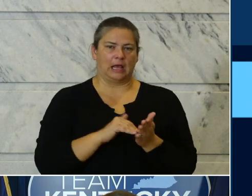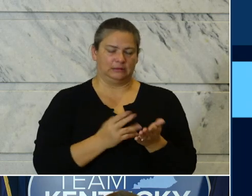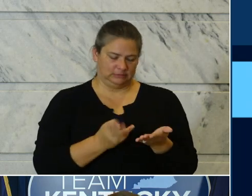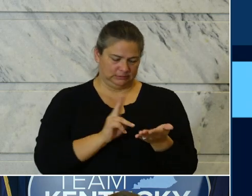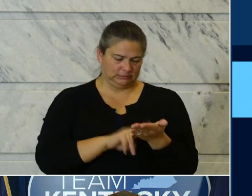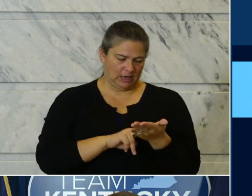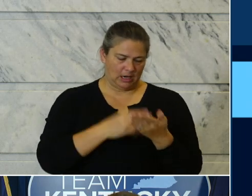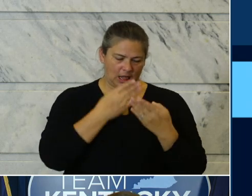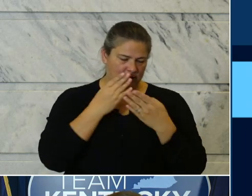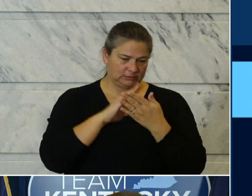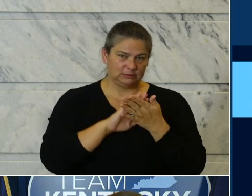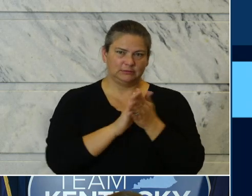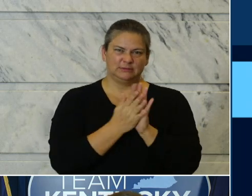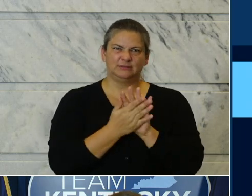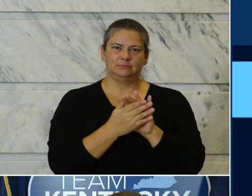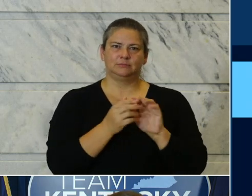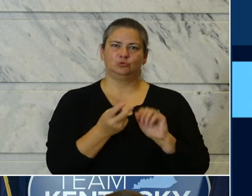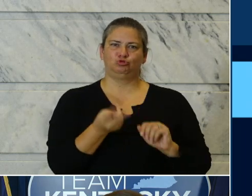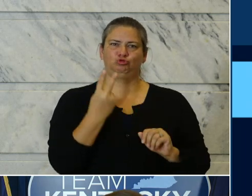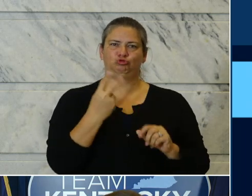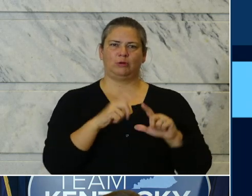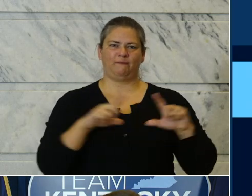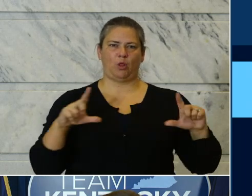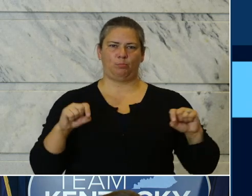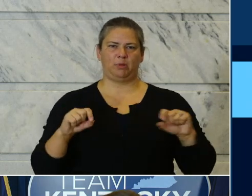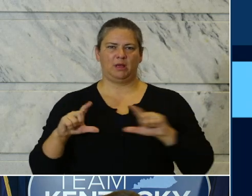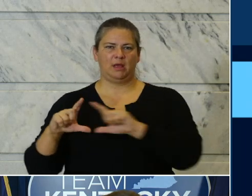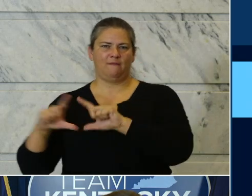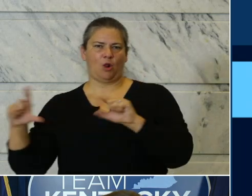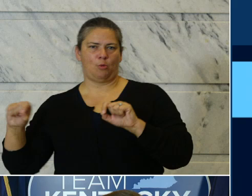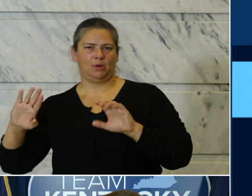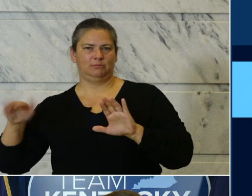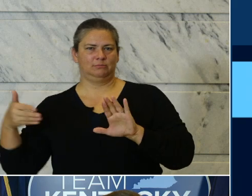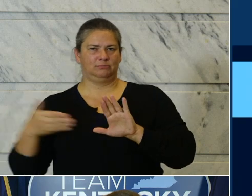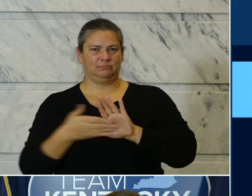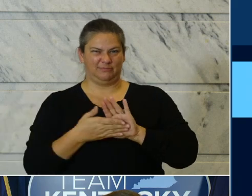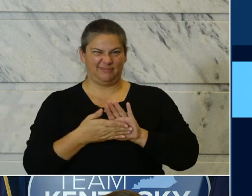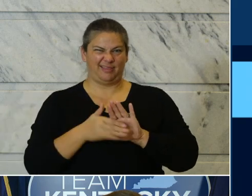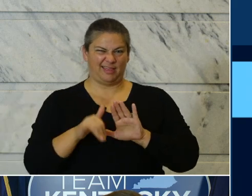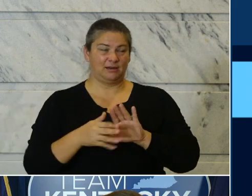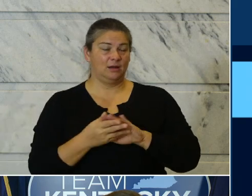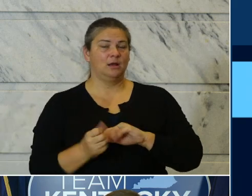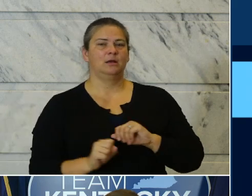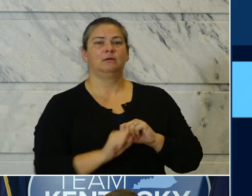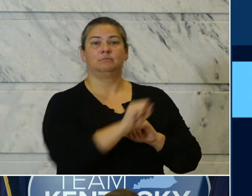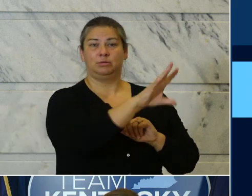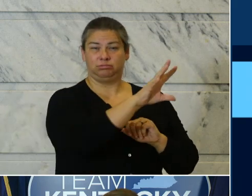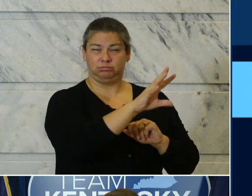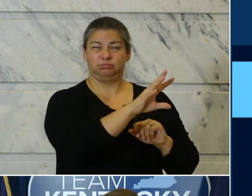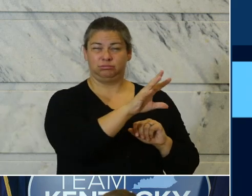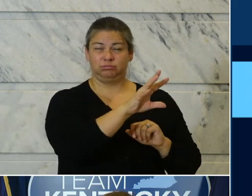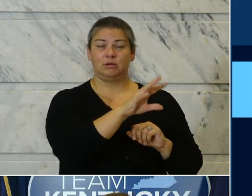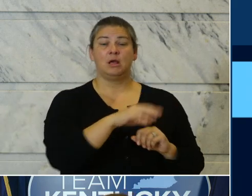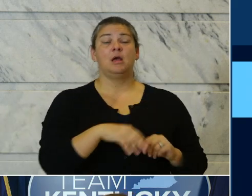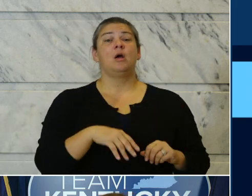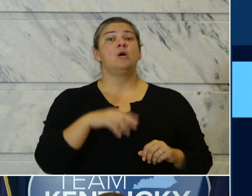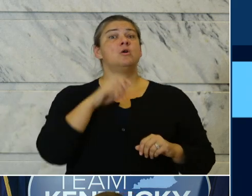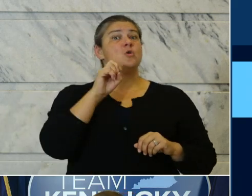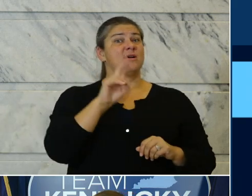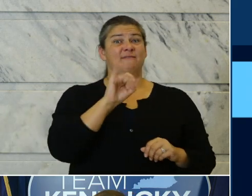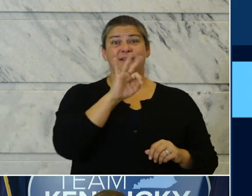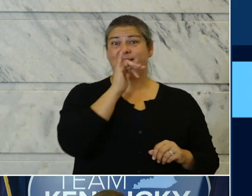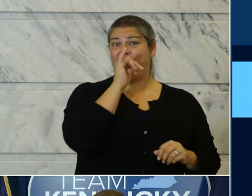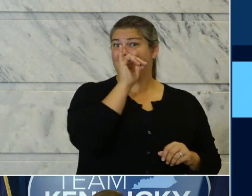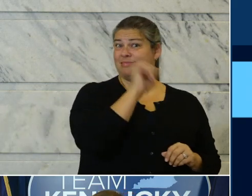ballot. After the 9th, we'll move to in-person early voting, October 13th. There'll be 3 weeks of that going up